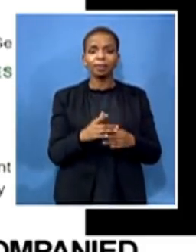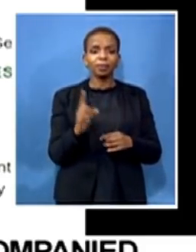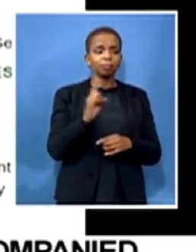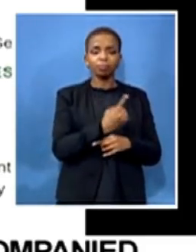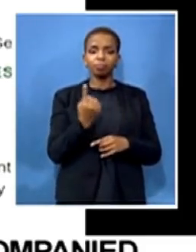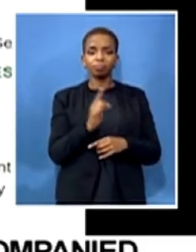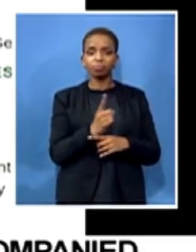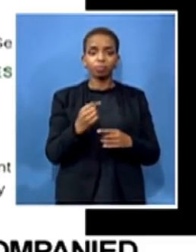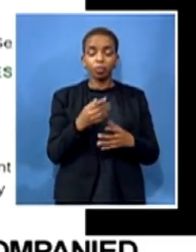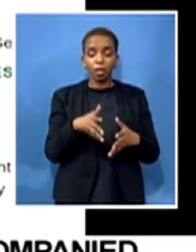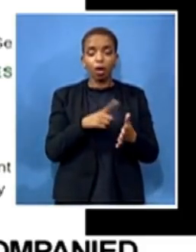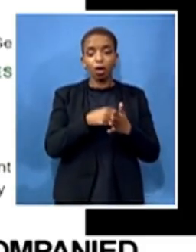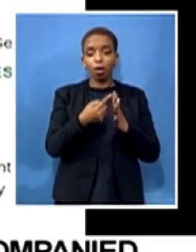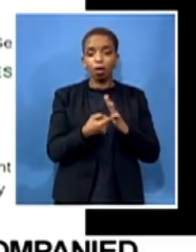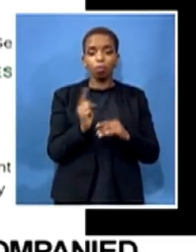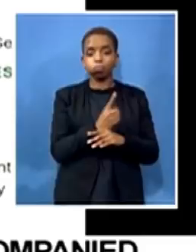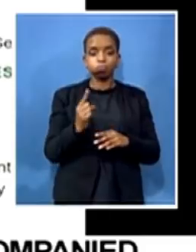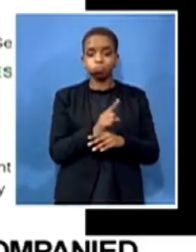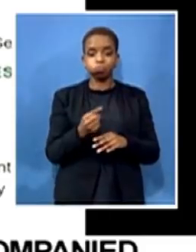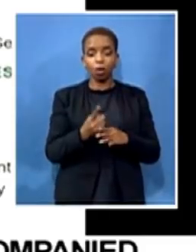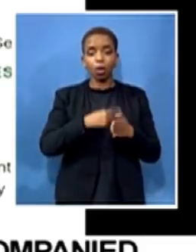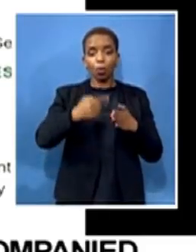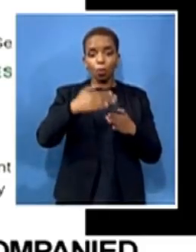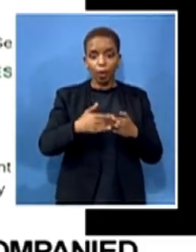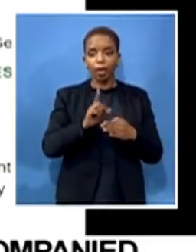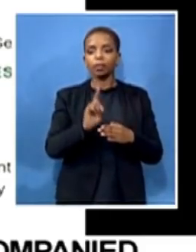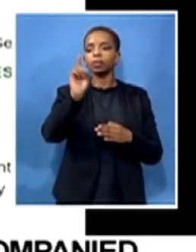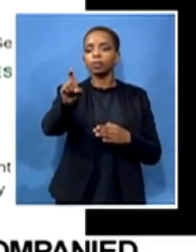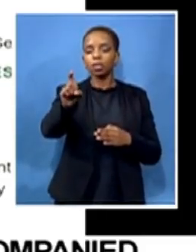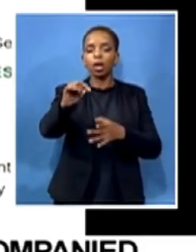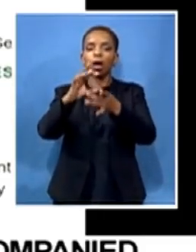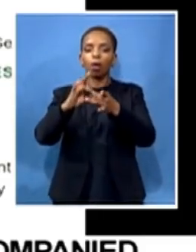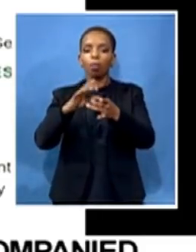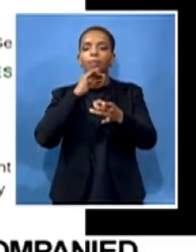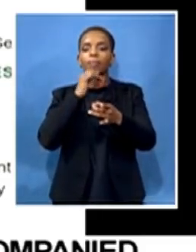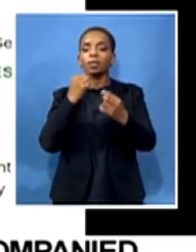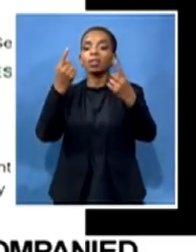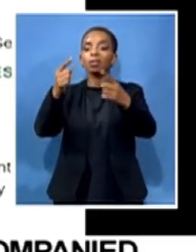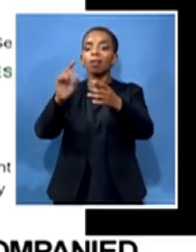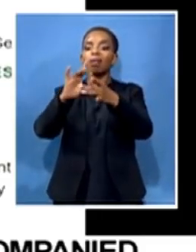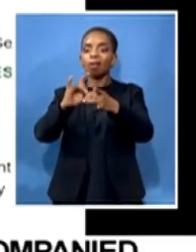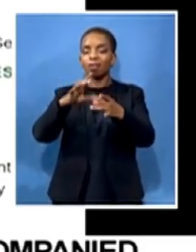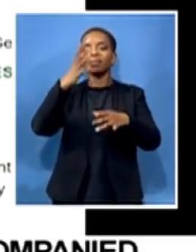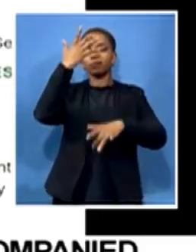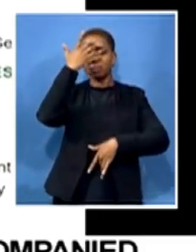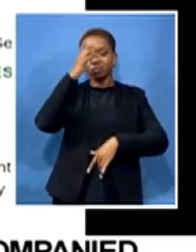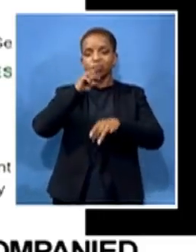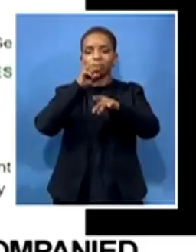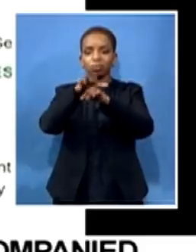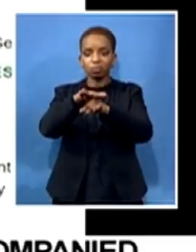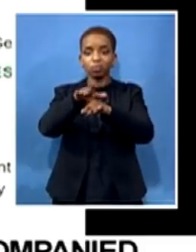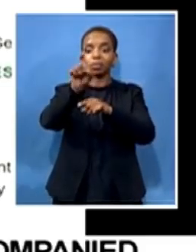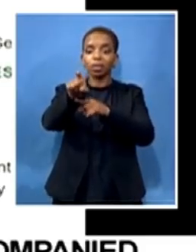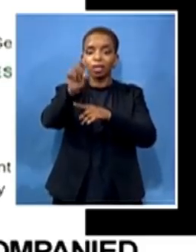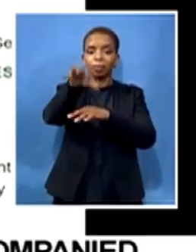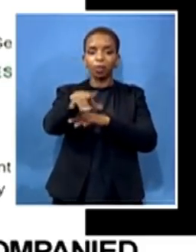with them. And then before we know, the provinces that we think are safer will become